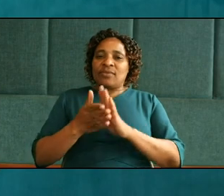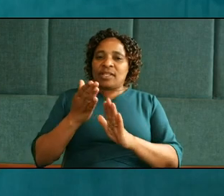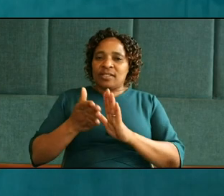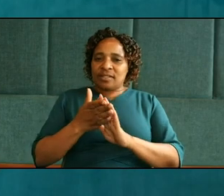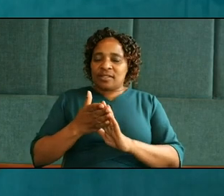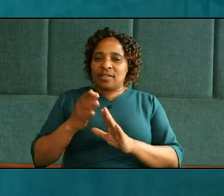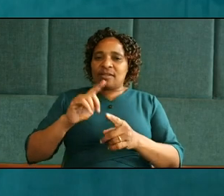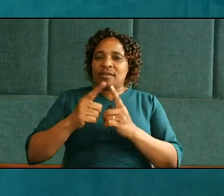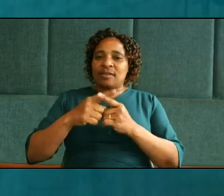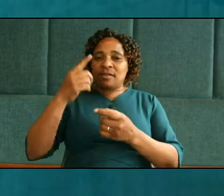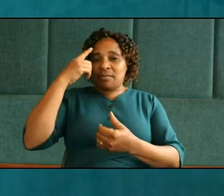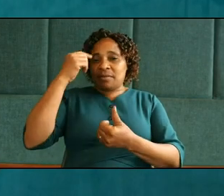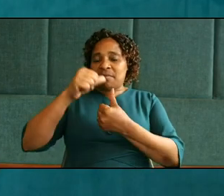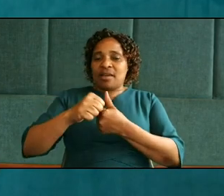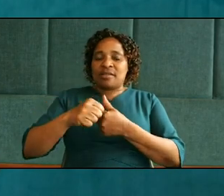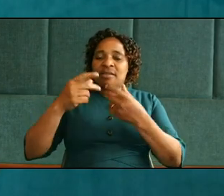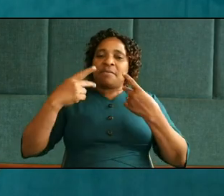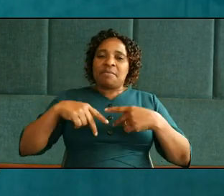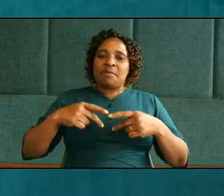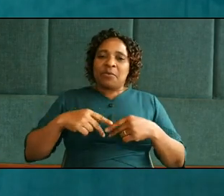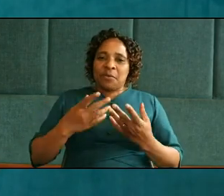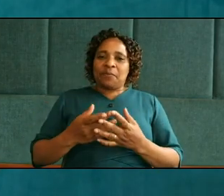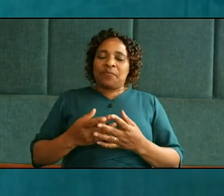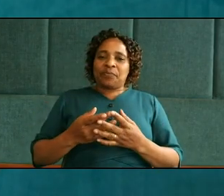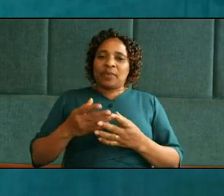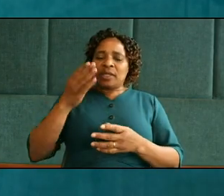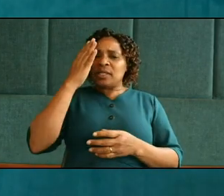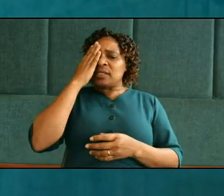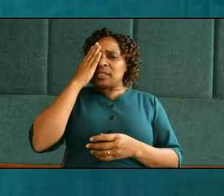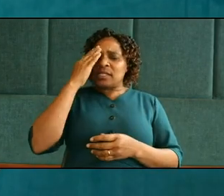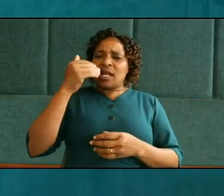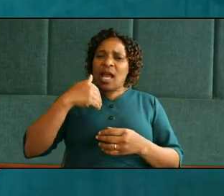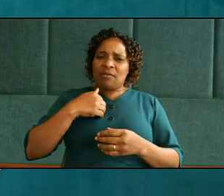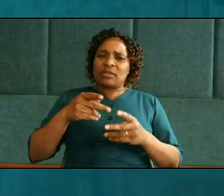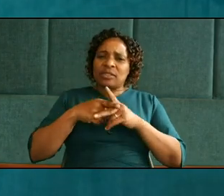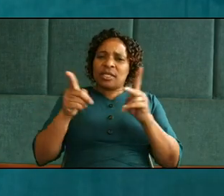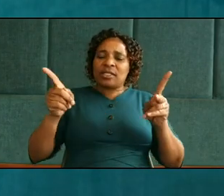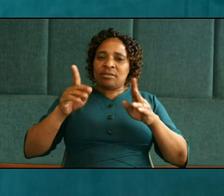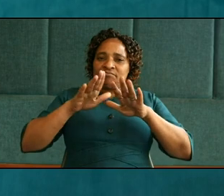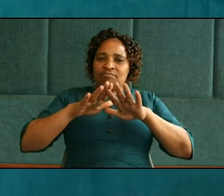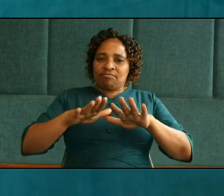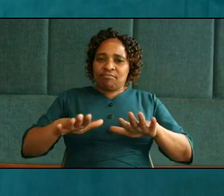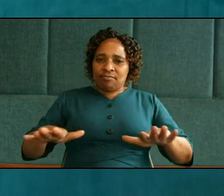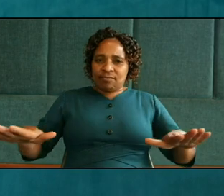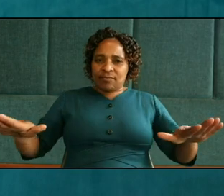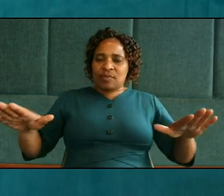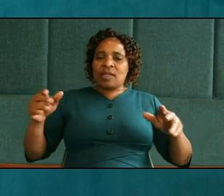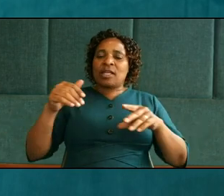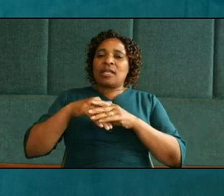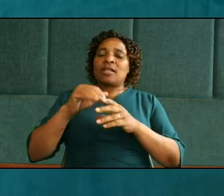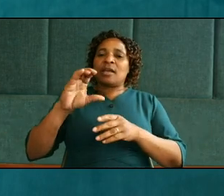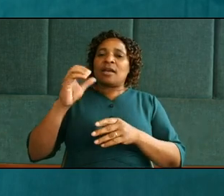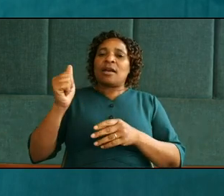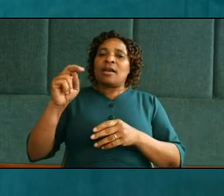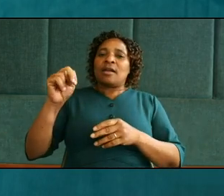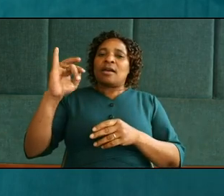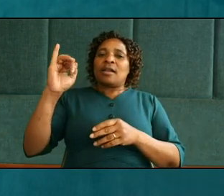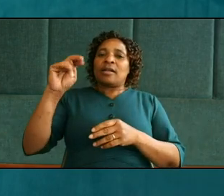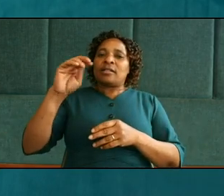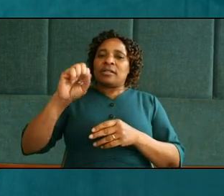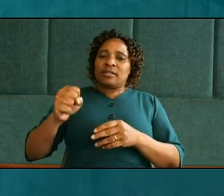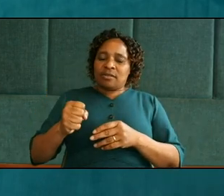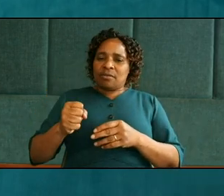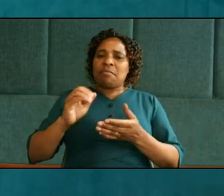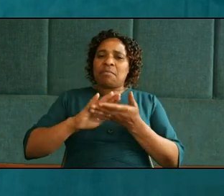he realized that the people, you know, the Israelites had started settling down to the Canaanites' behavior. They had become